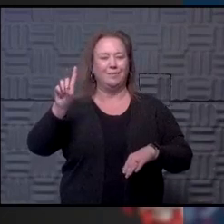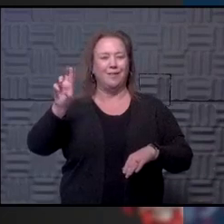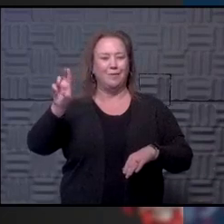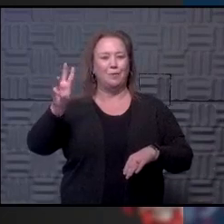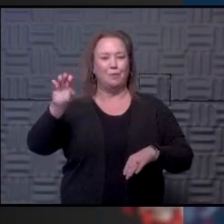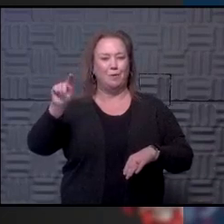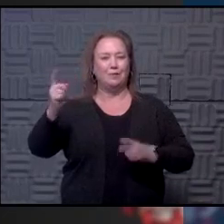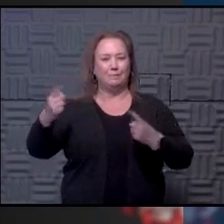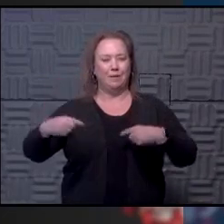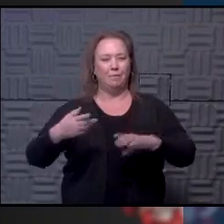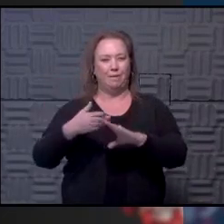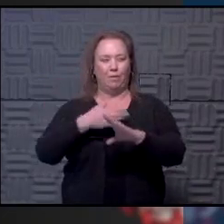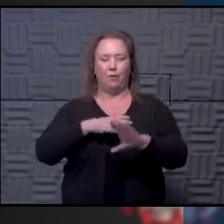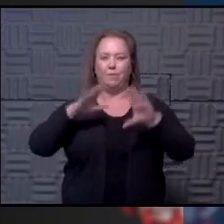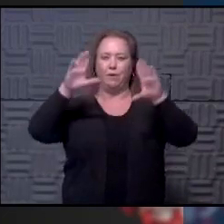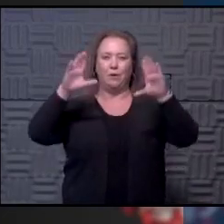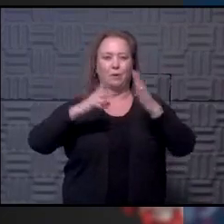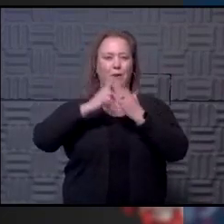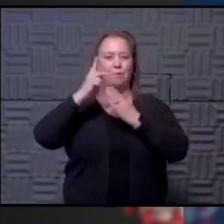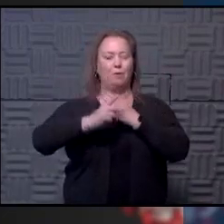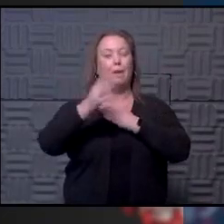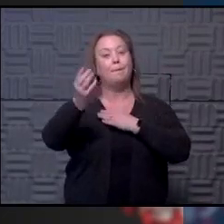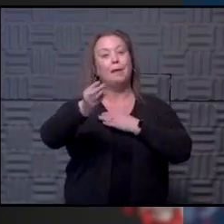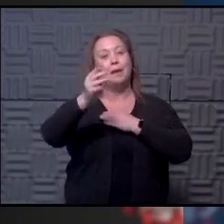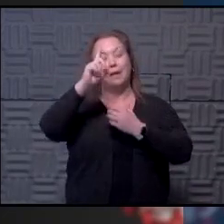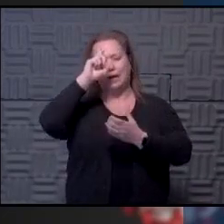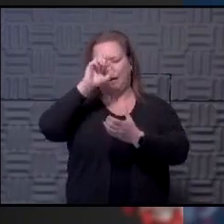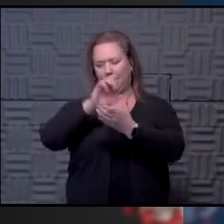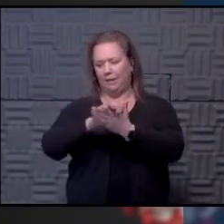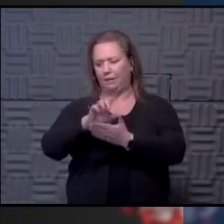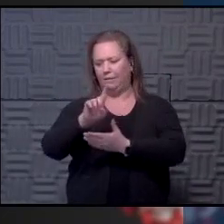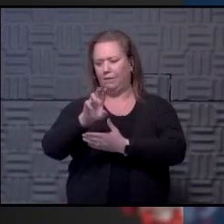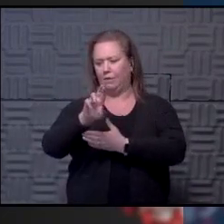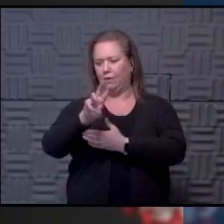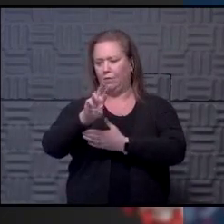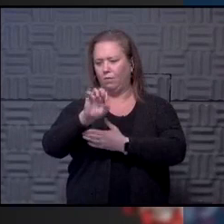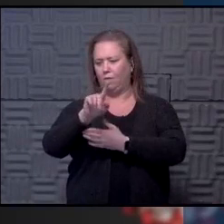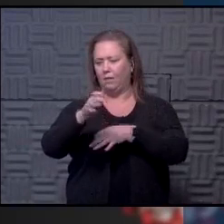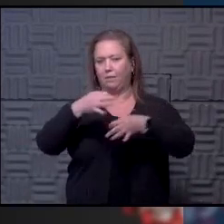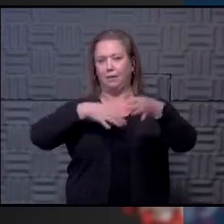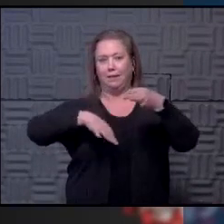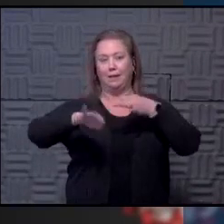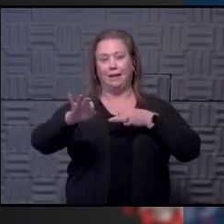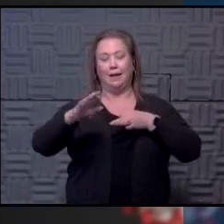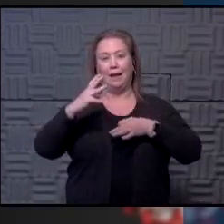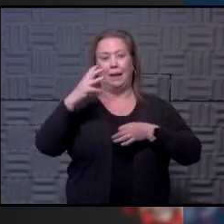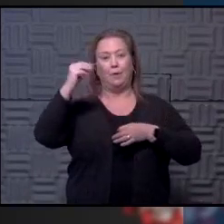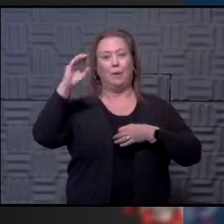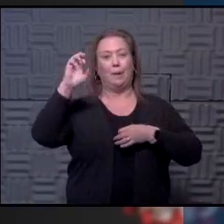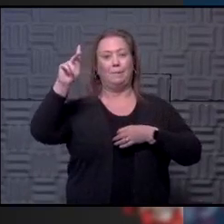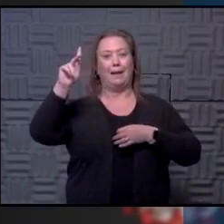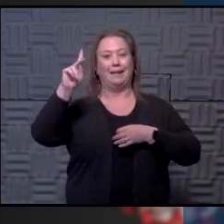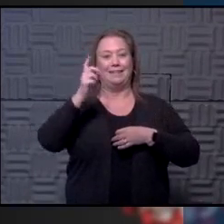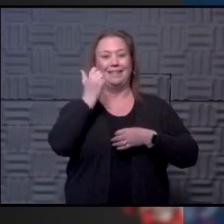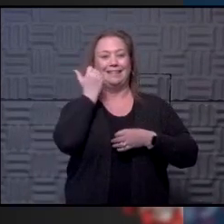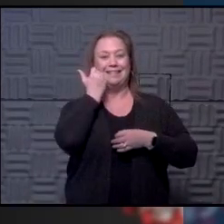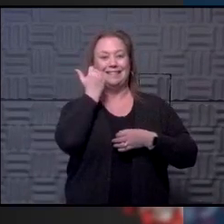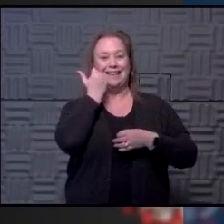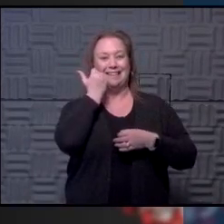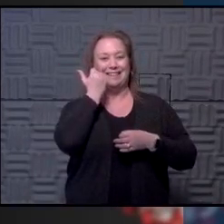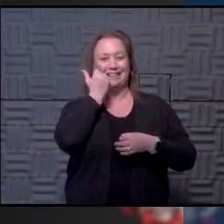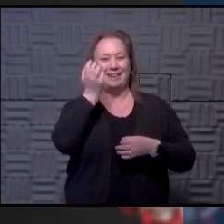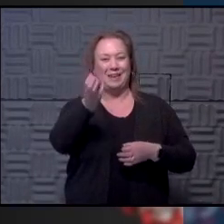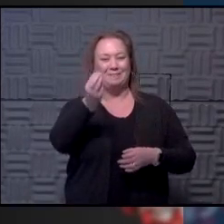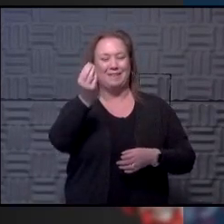before. This will be, I think, a great program. I believe David Weil will be substituting for me because I'm going back to the dentist. What a